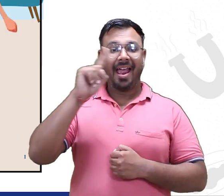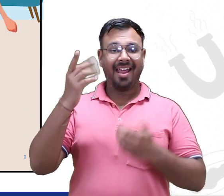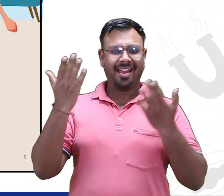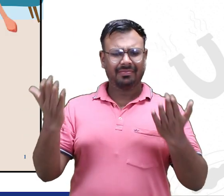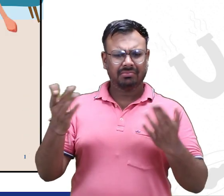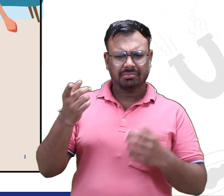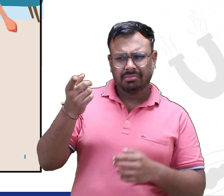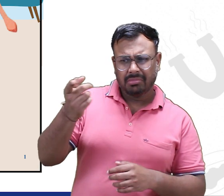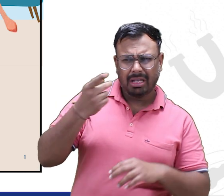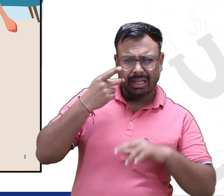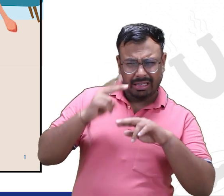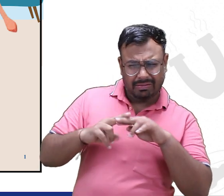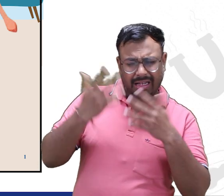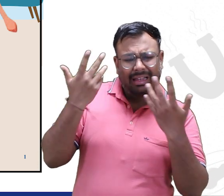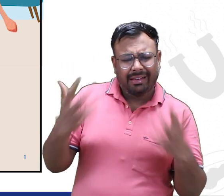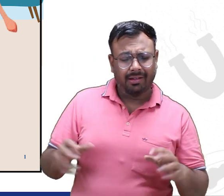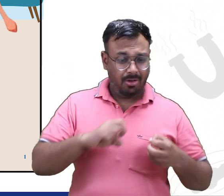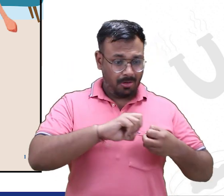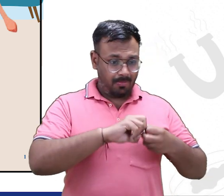repair muscles?